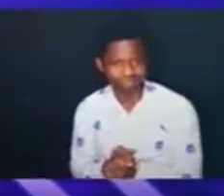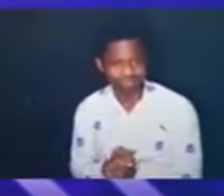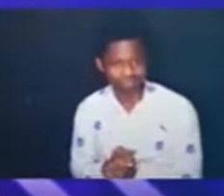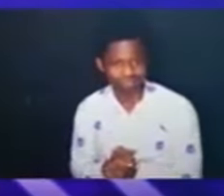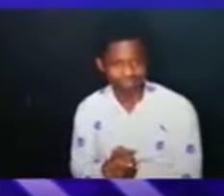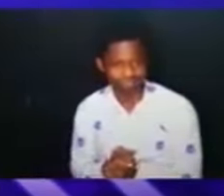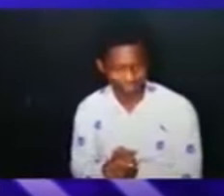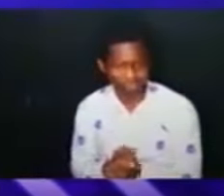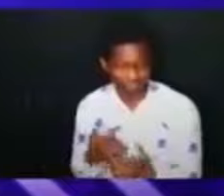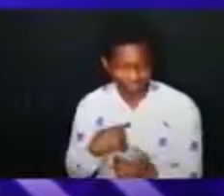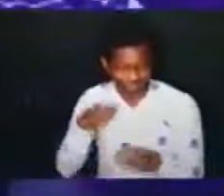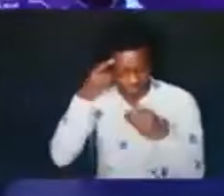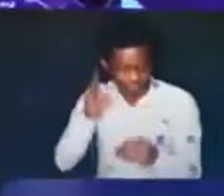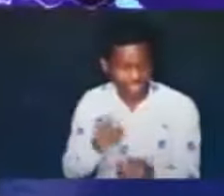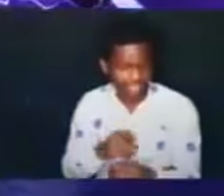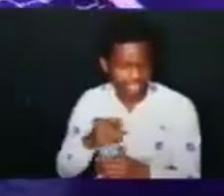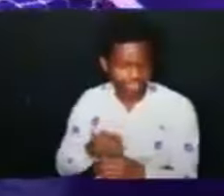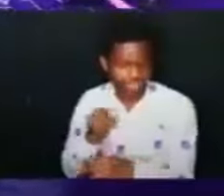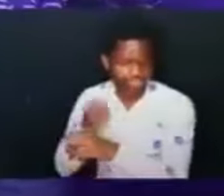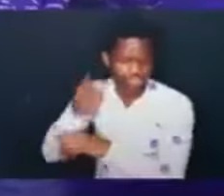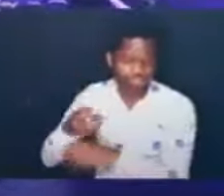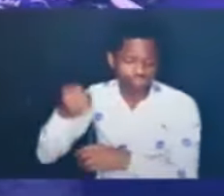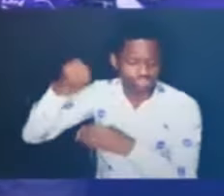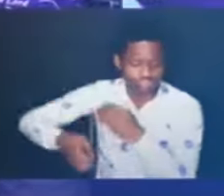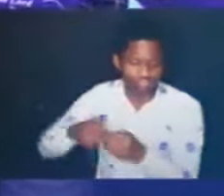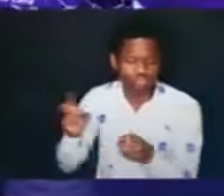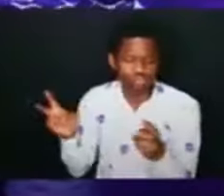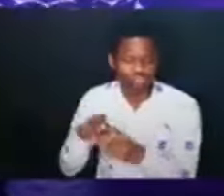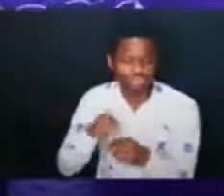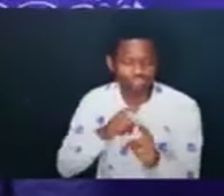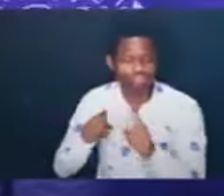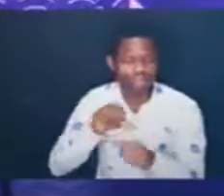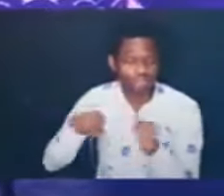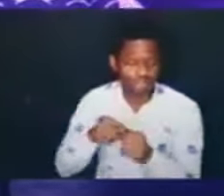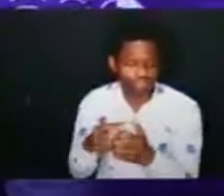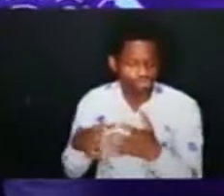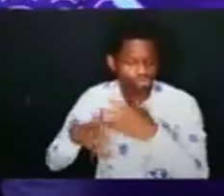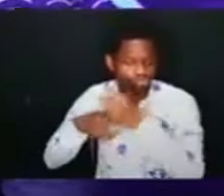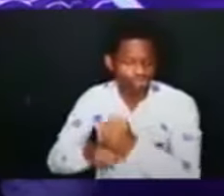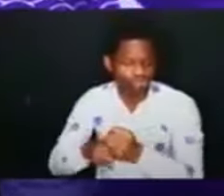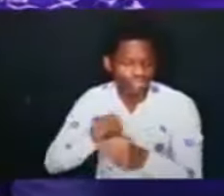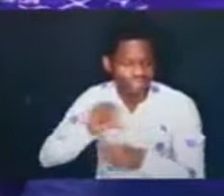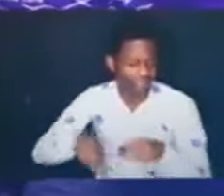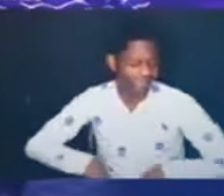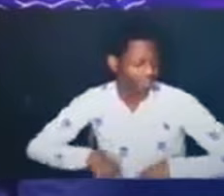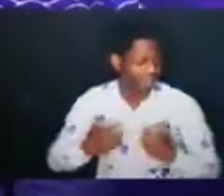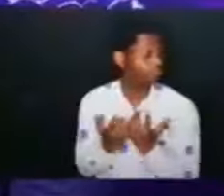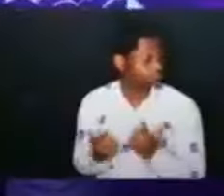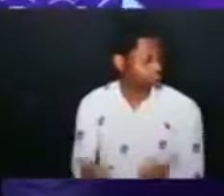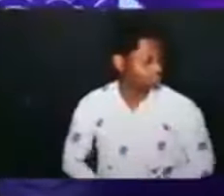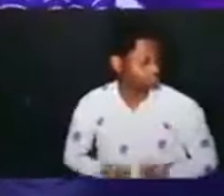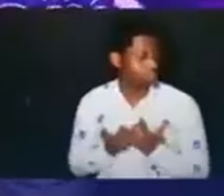his perception of life. Now so my bomodin say me de be kwa wiye say na ebe ya ye be hunu na dwene owo e wa brabo yi hu. But